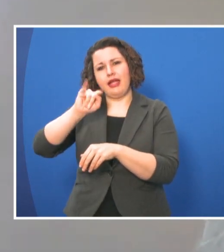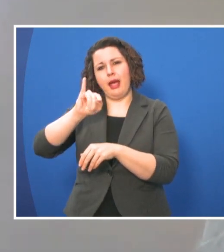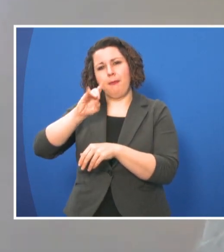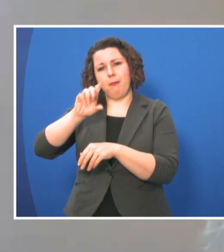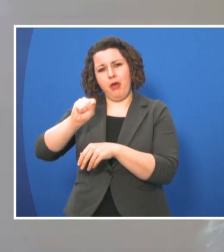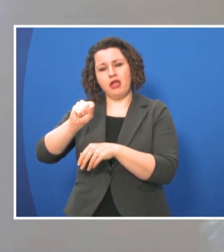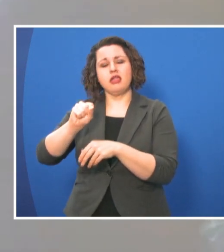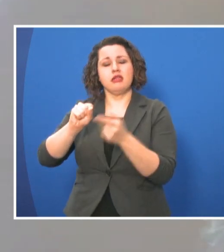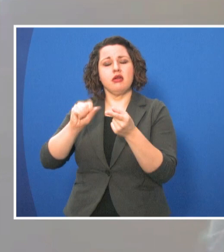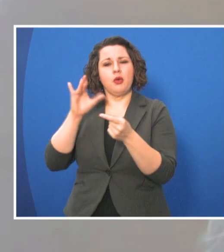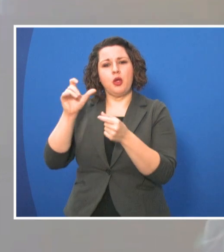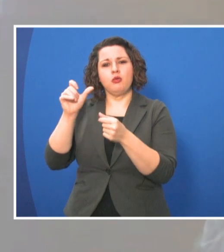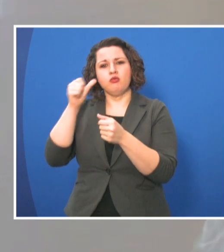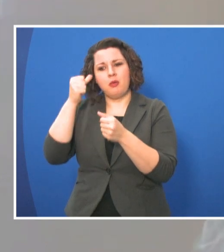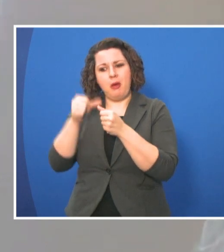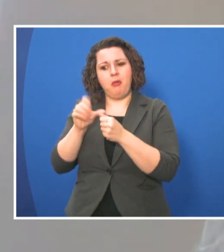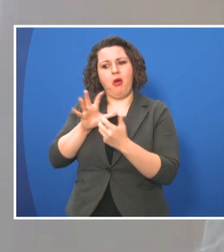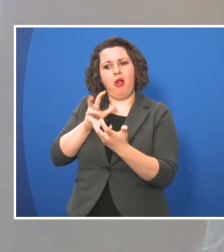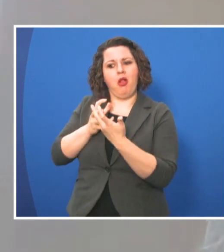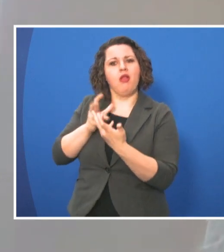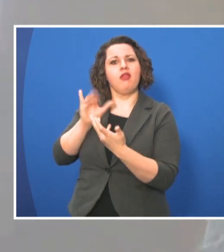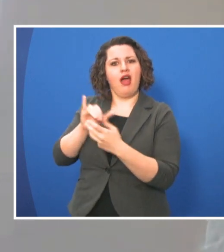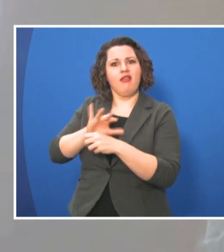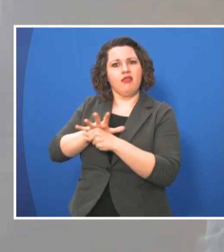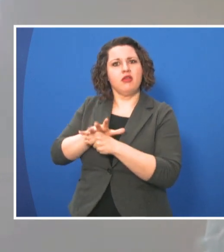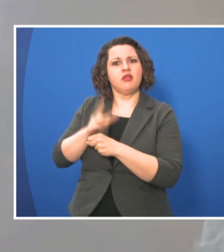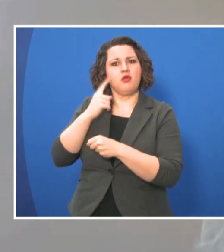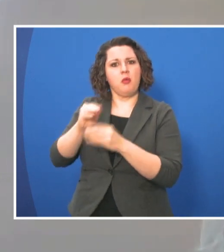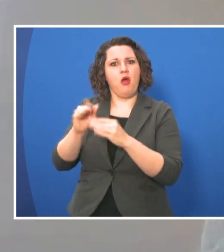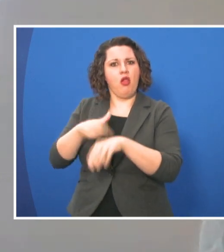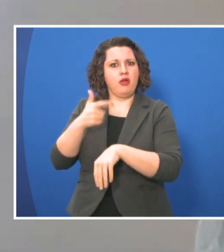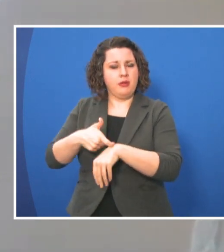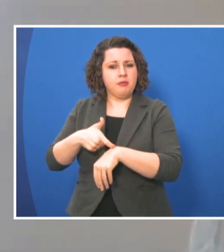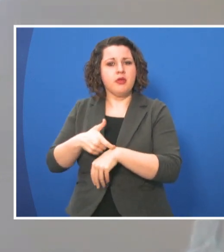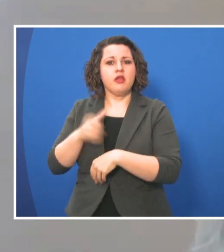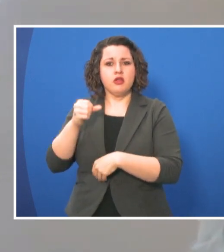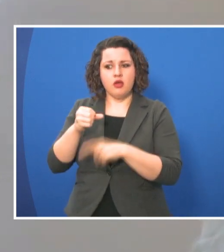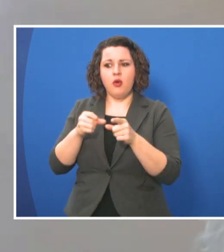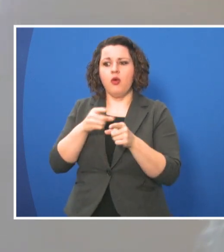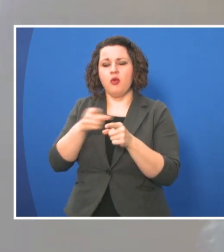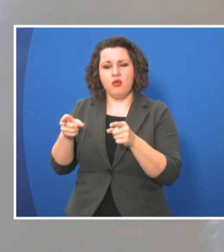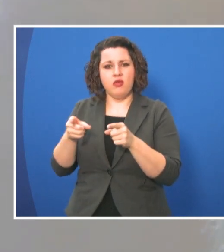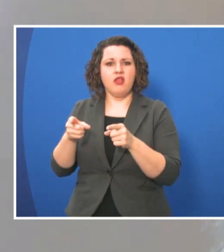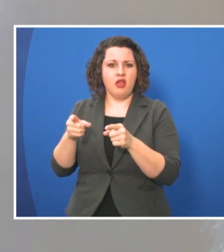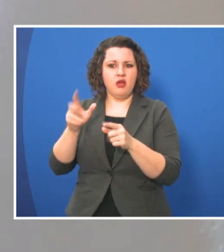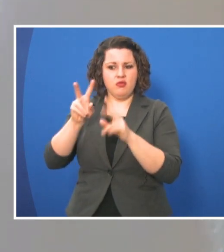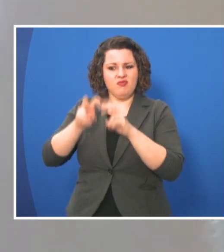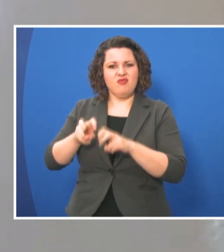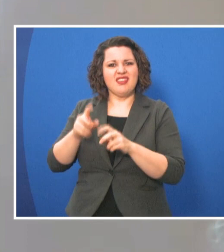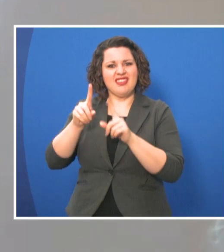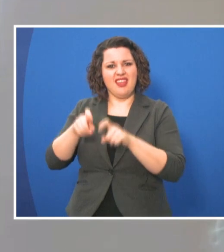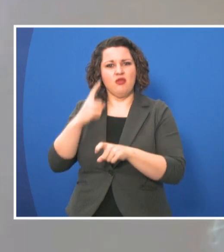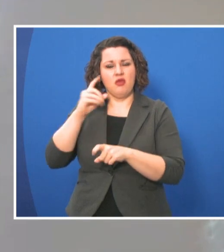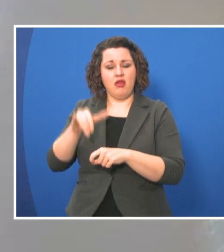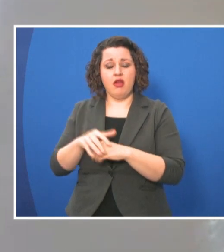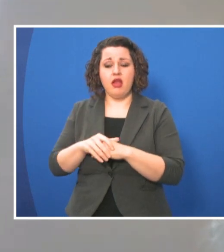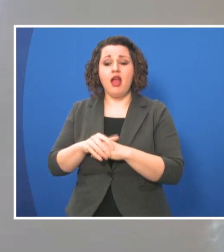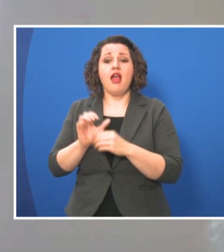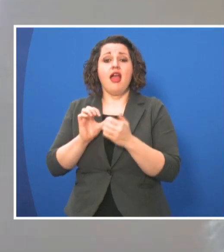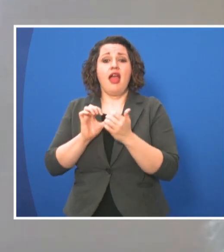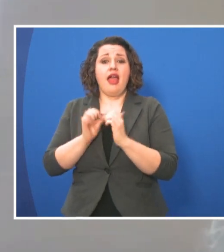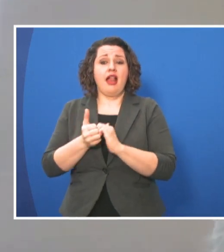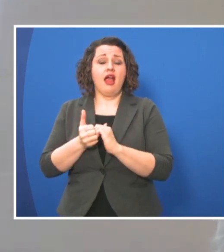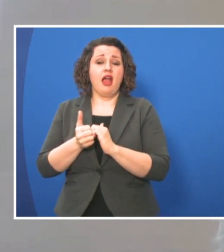mentioned. And again, this is one of the tests that's received in EUA through the FDA. And the way that we've been offering